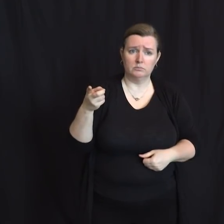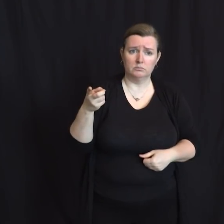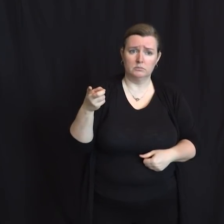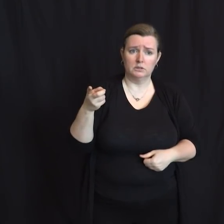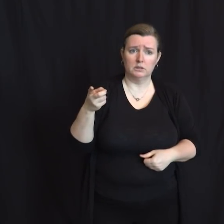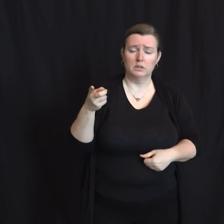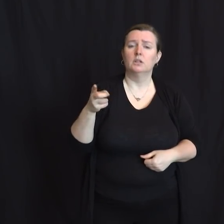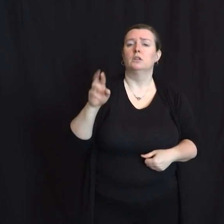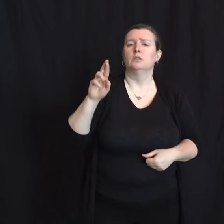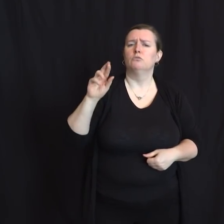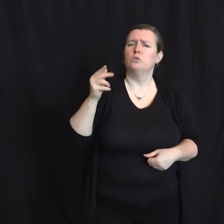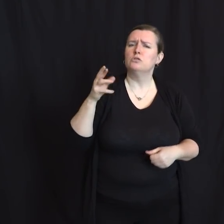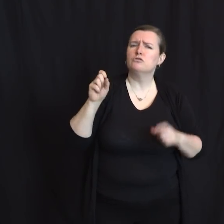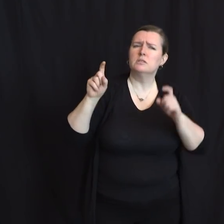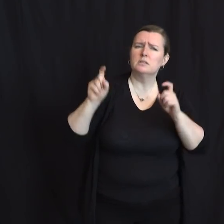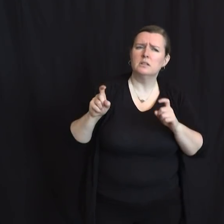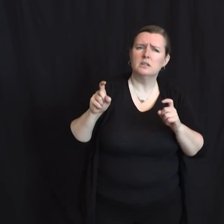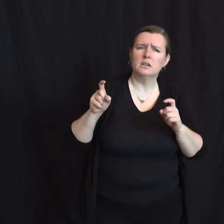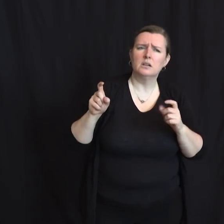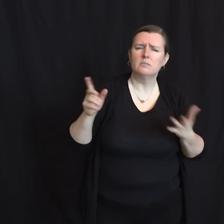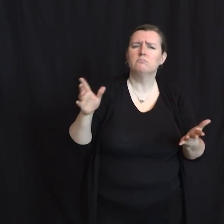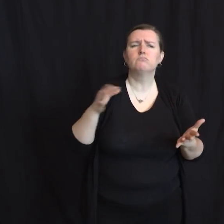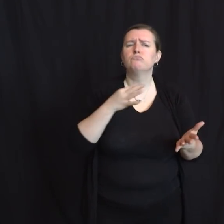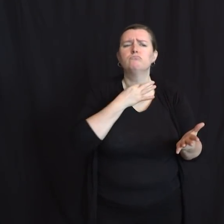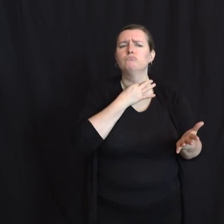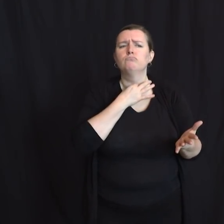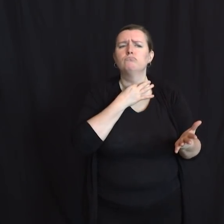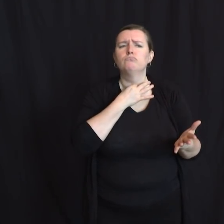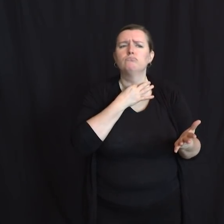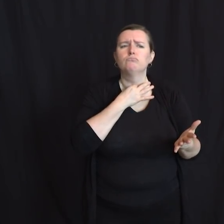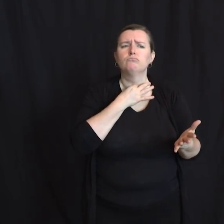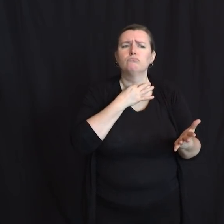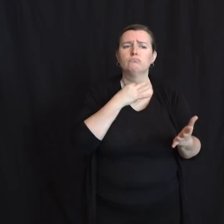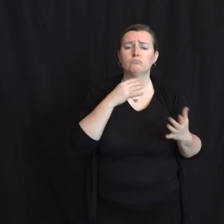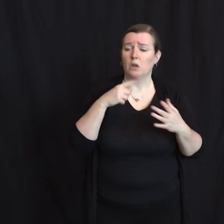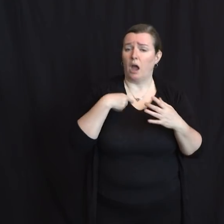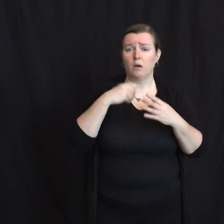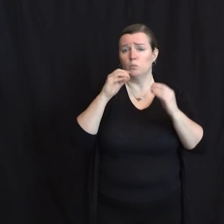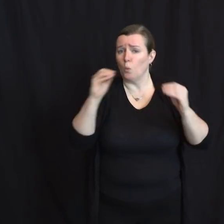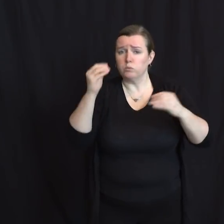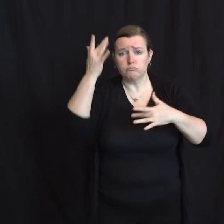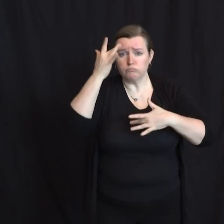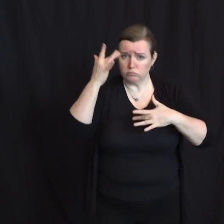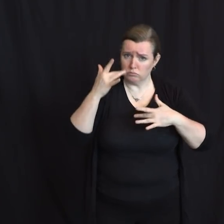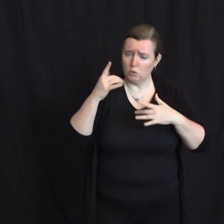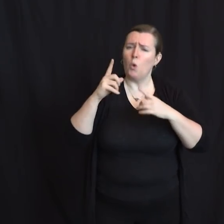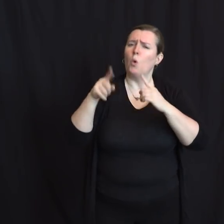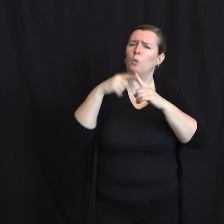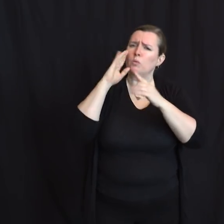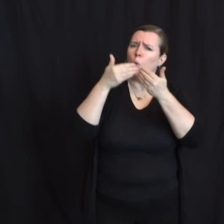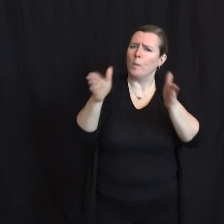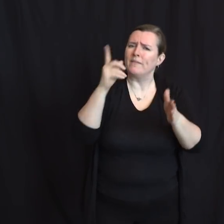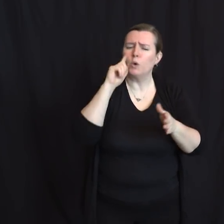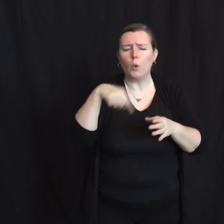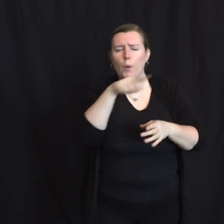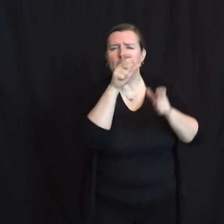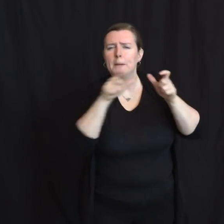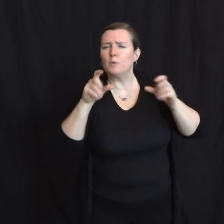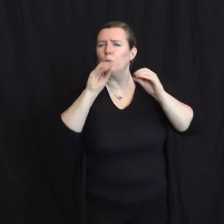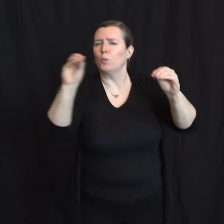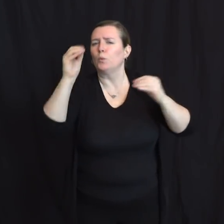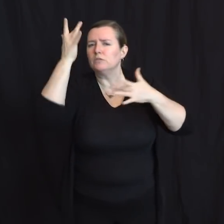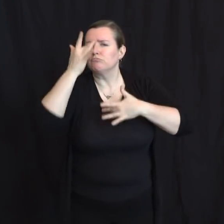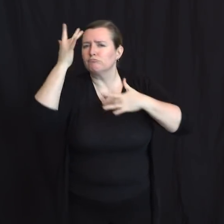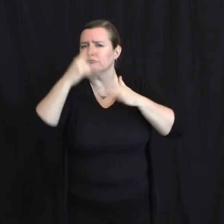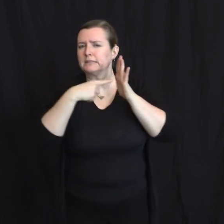will asymptomatic people be able to go and get tests to help with that reentry? And Governor, you've talked about these doubling rates, you've shown the maps,